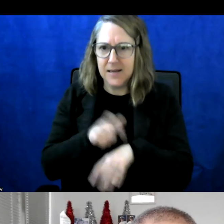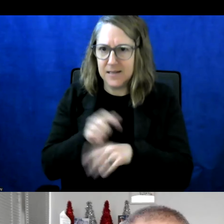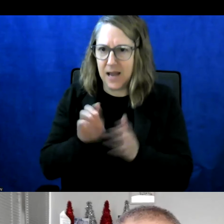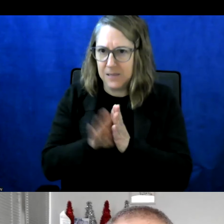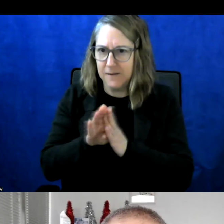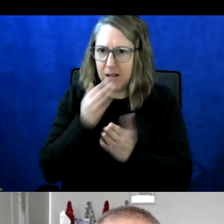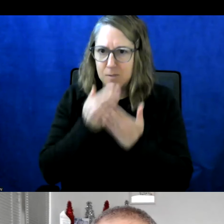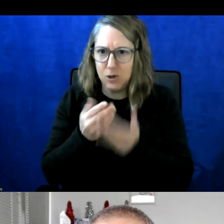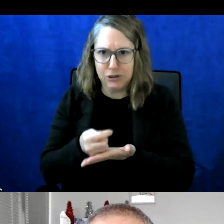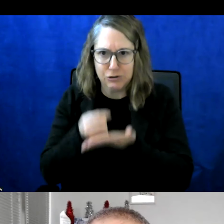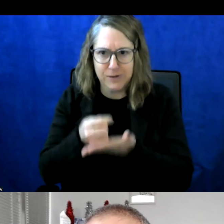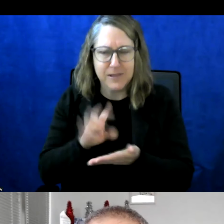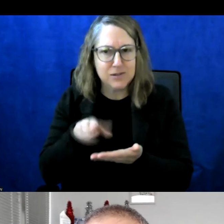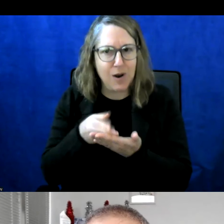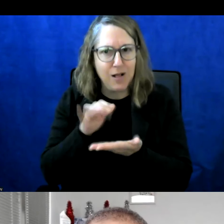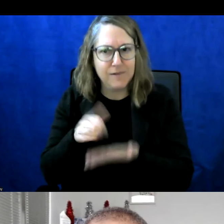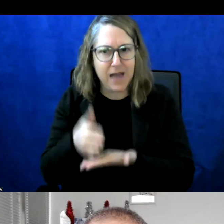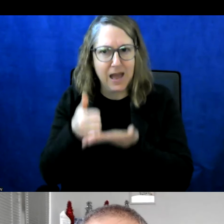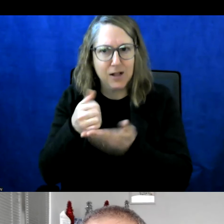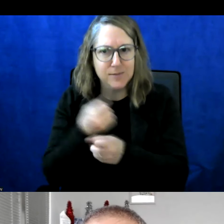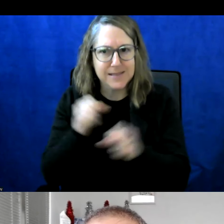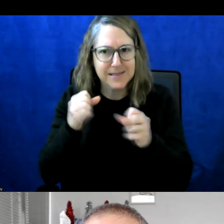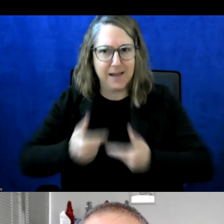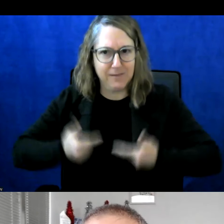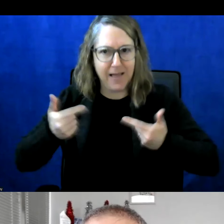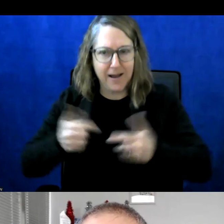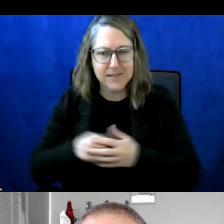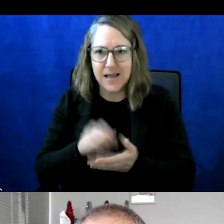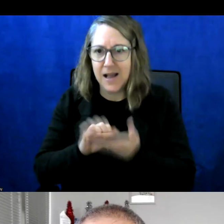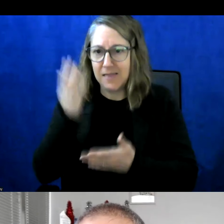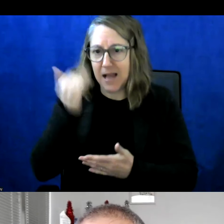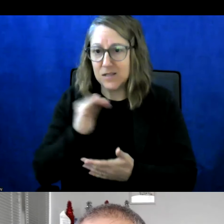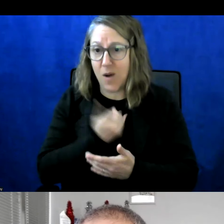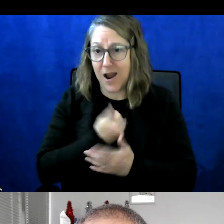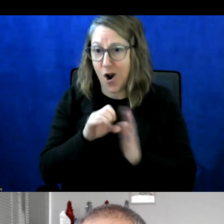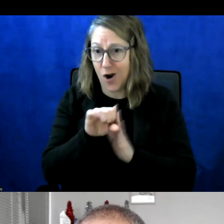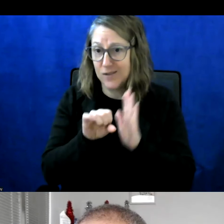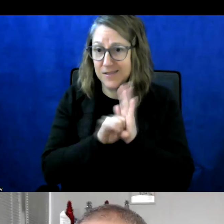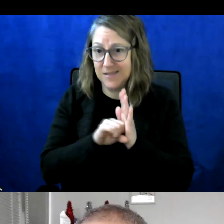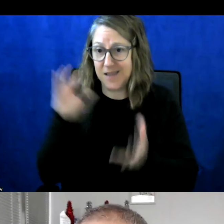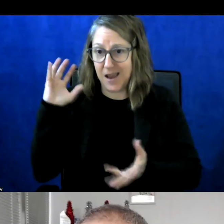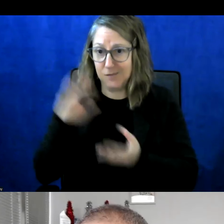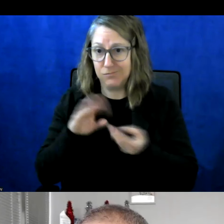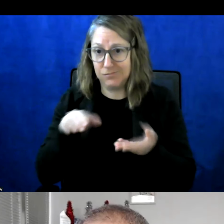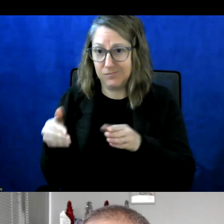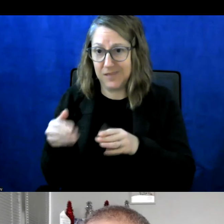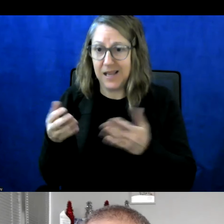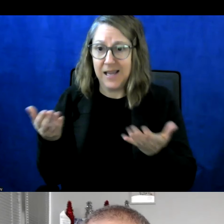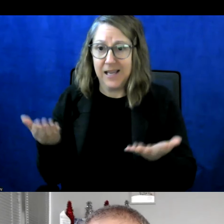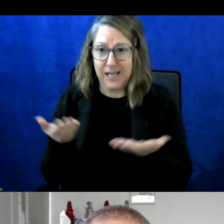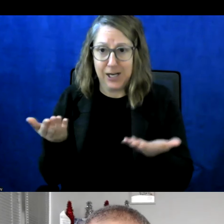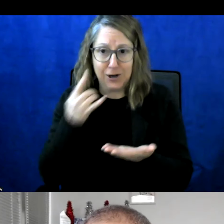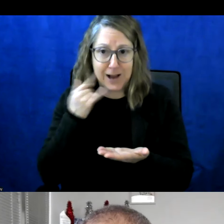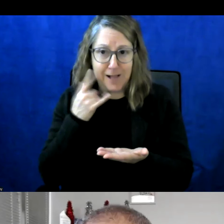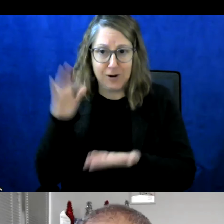treatment. So all these things help save lives. So that's why our cumulative mortality in California is less than other states. And this is true